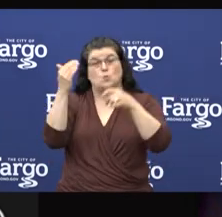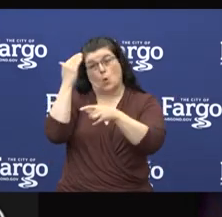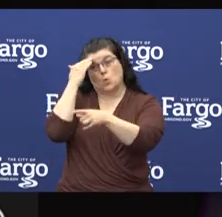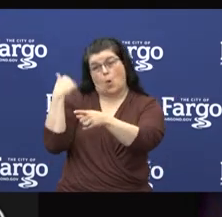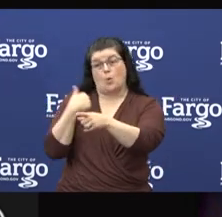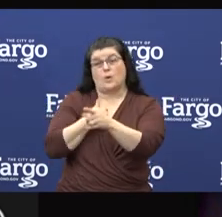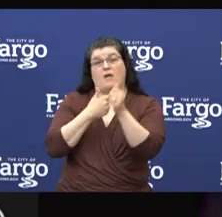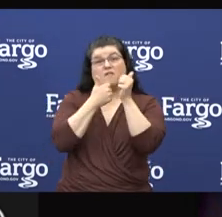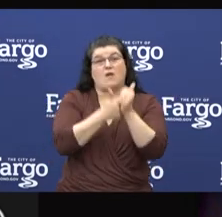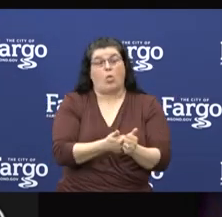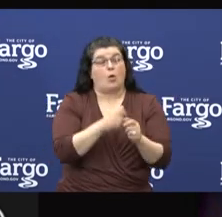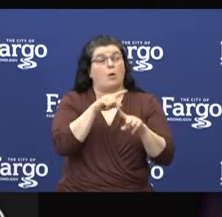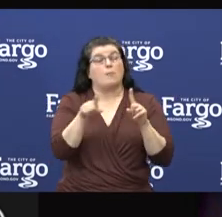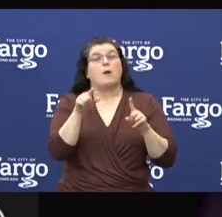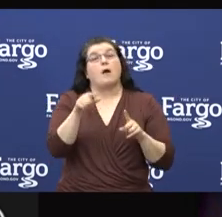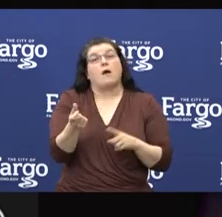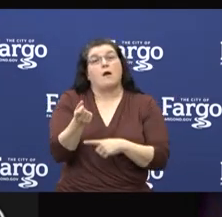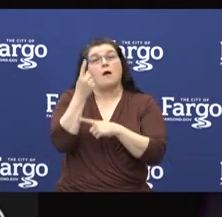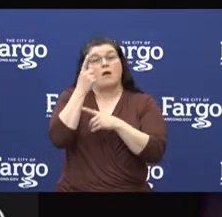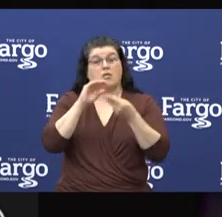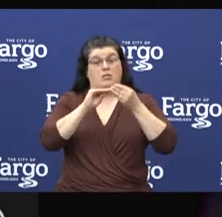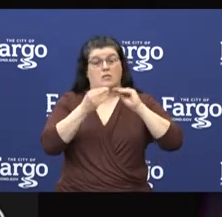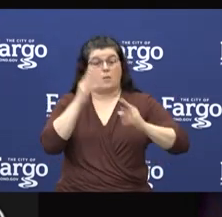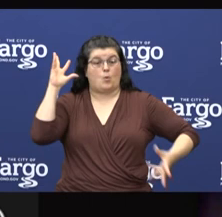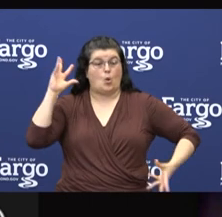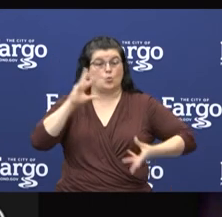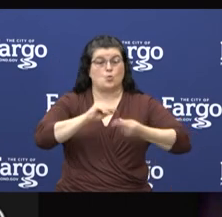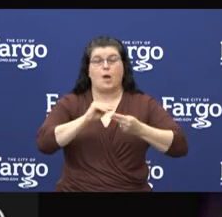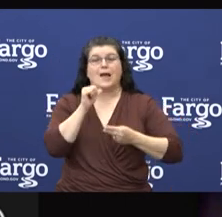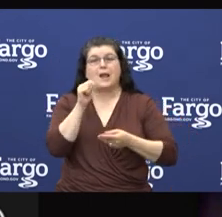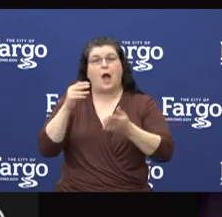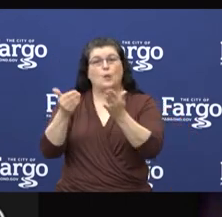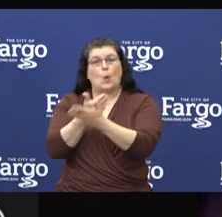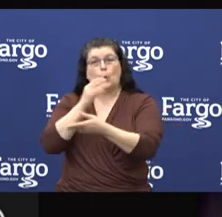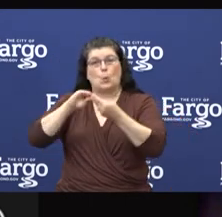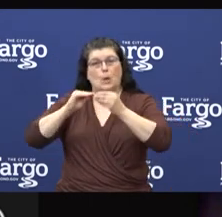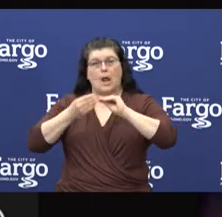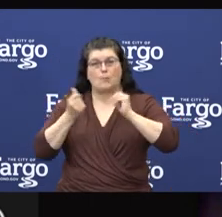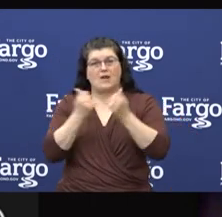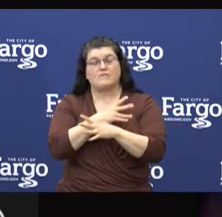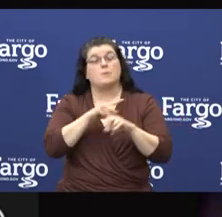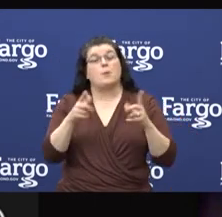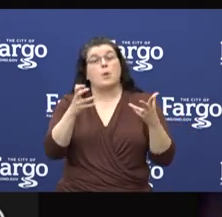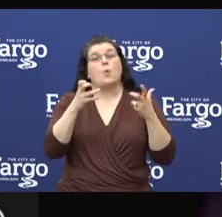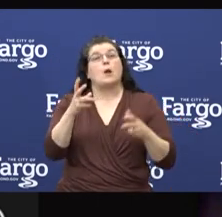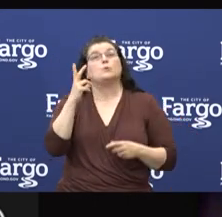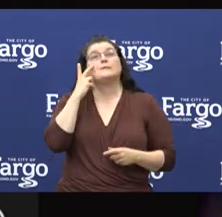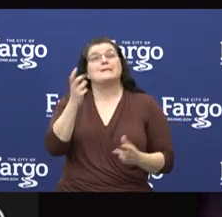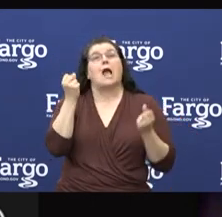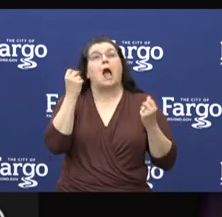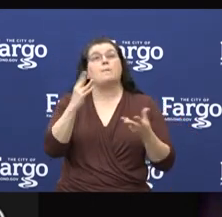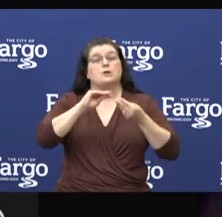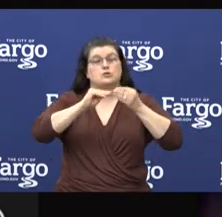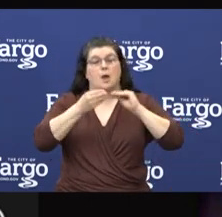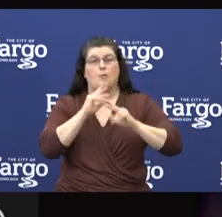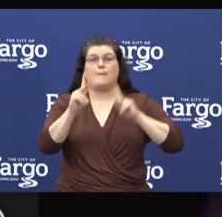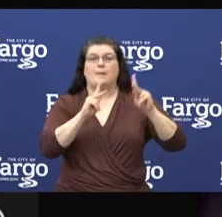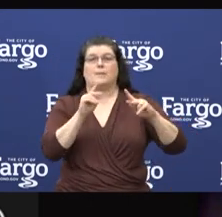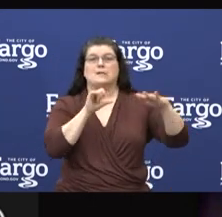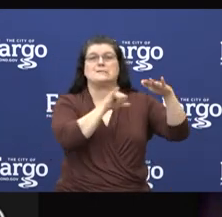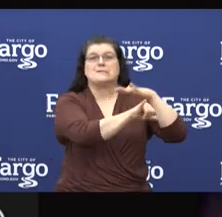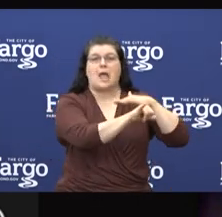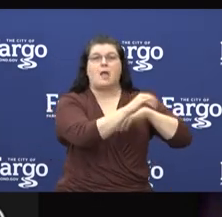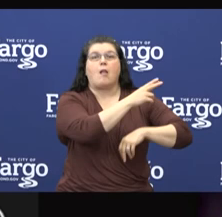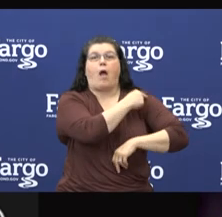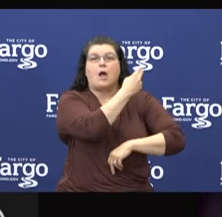nor even the new positive cases. Rather, we should be focused on the number of currently hospitalized and, of course,